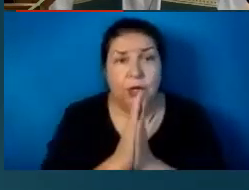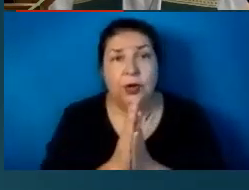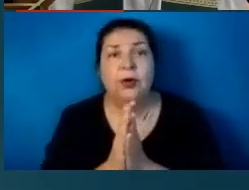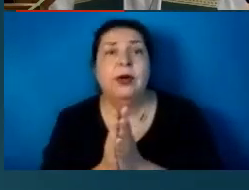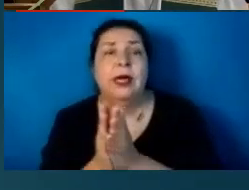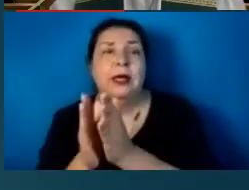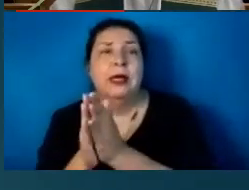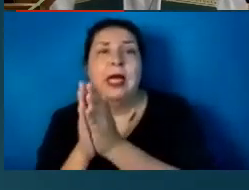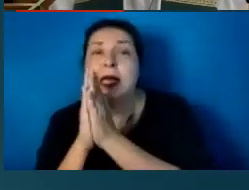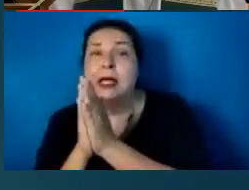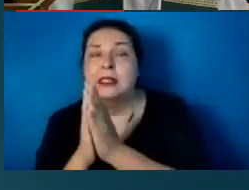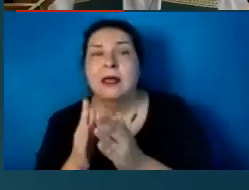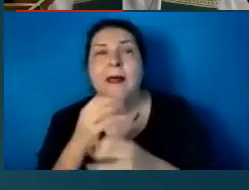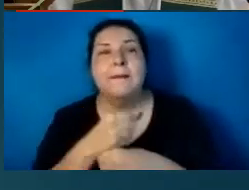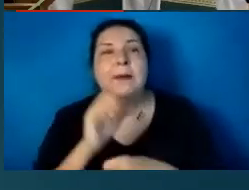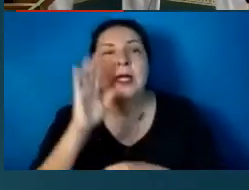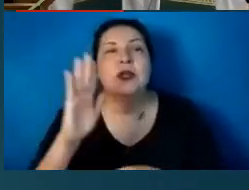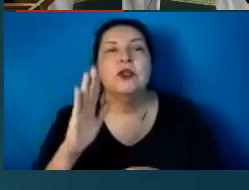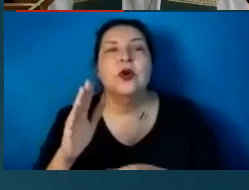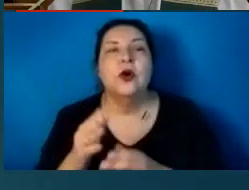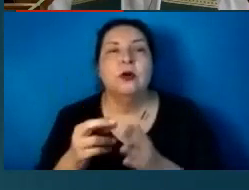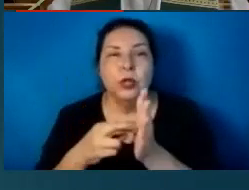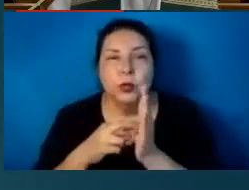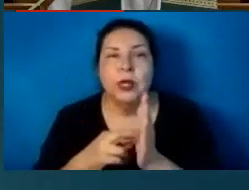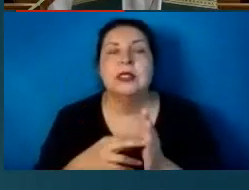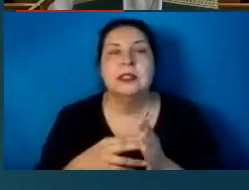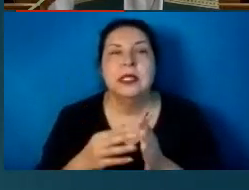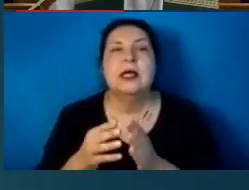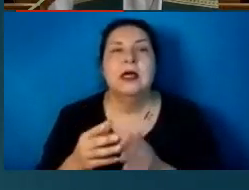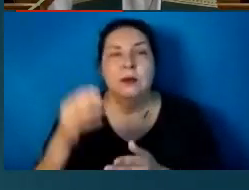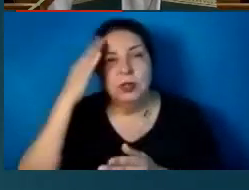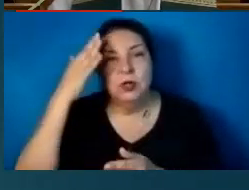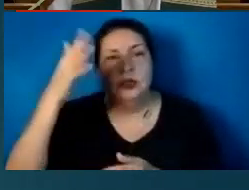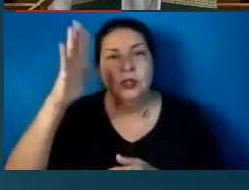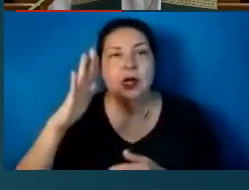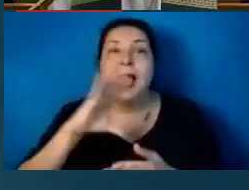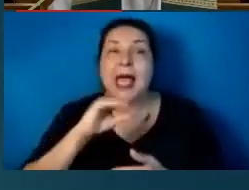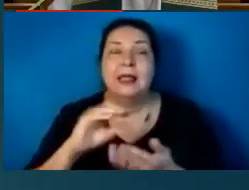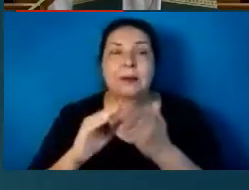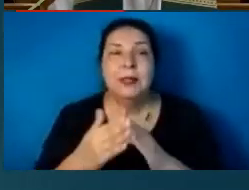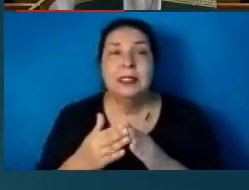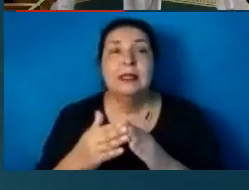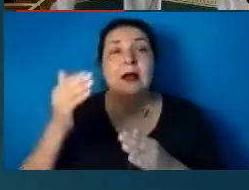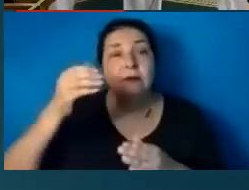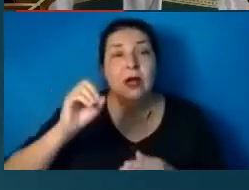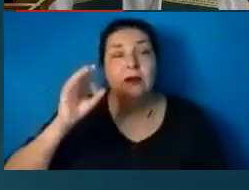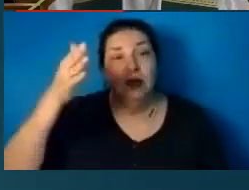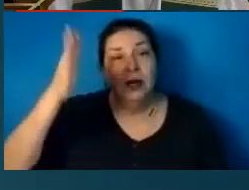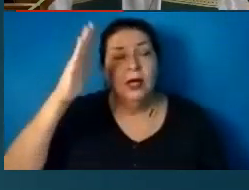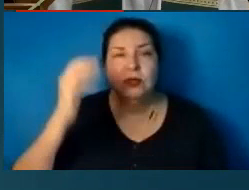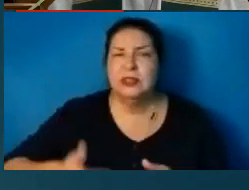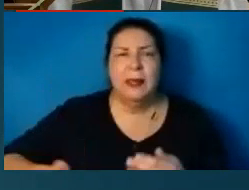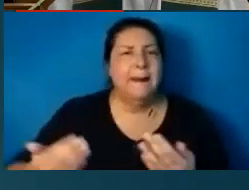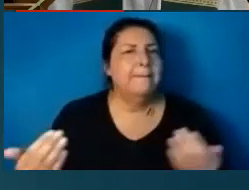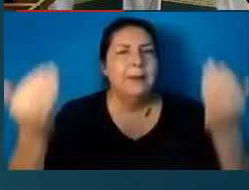let your requests be made known to God. And the peace of God, which surpasses all understanding, will guard your hearts